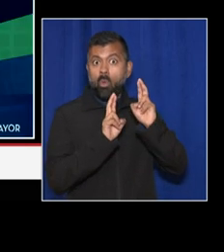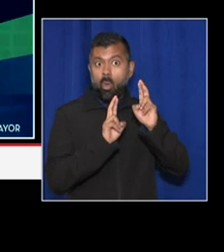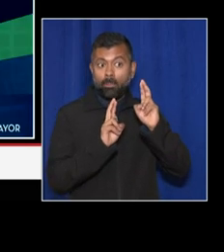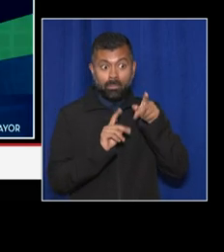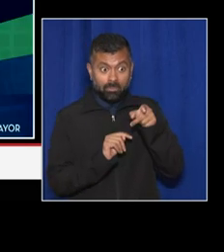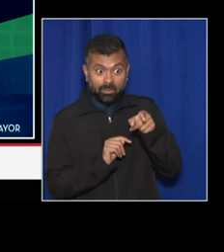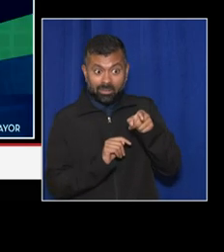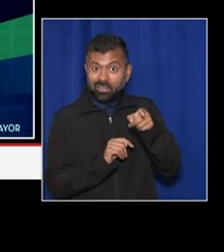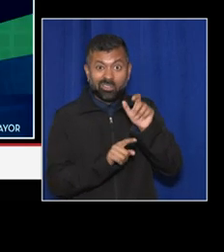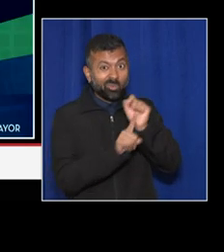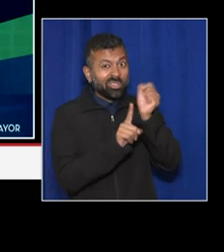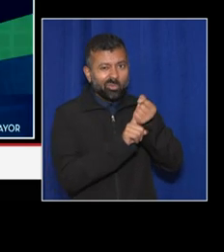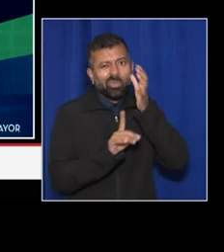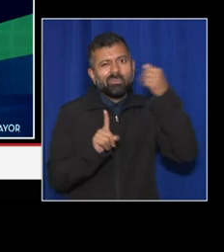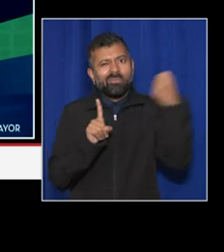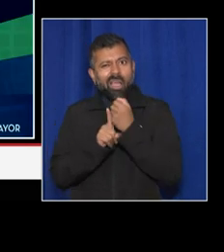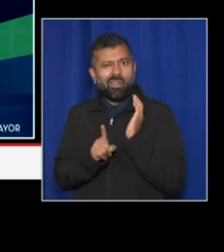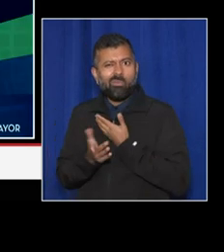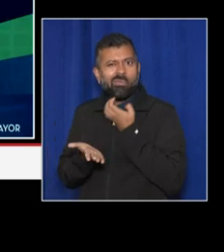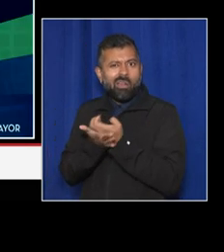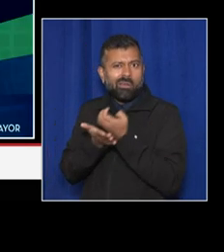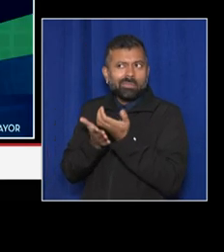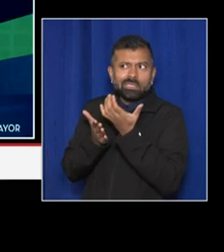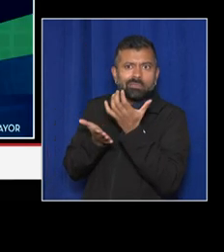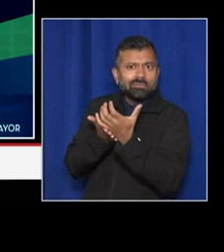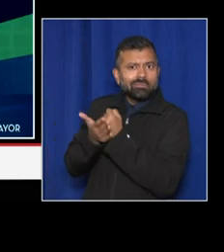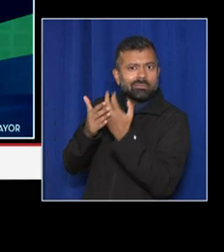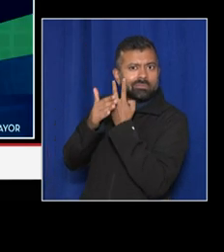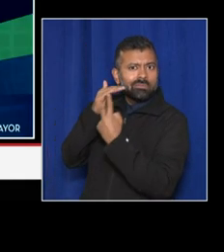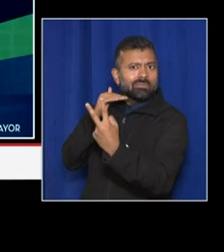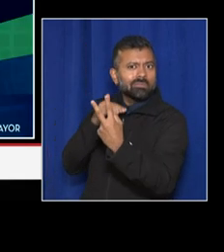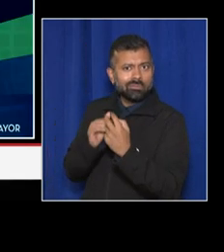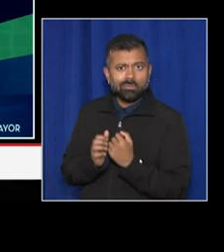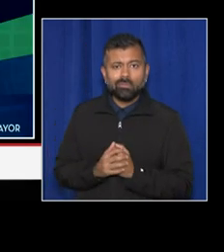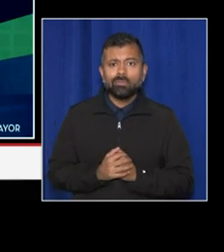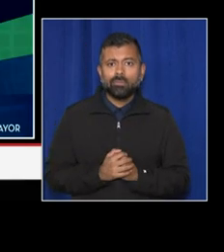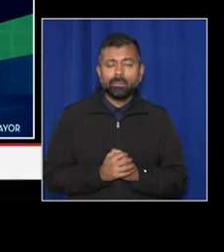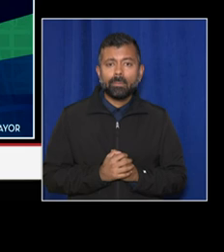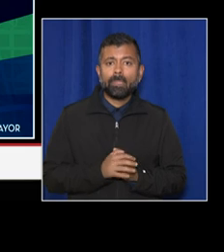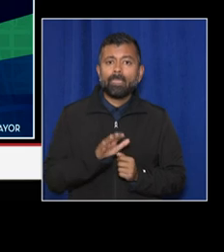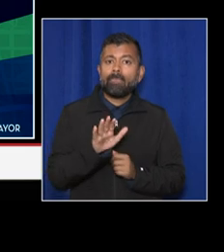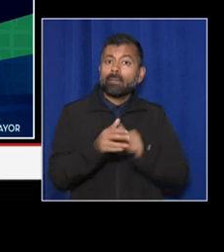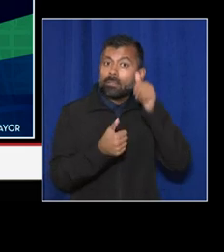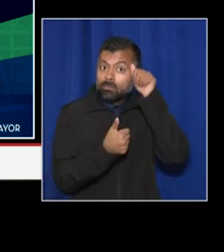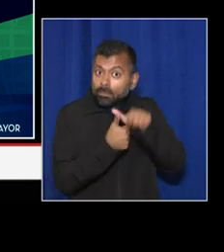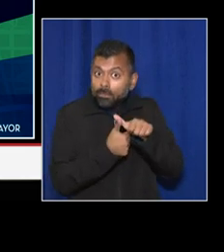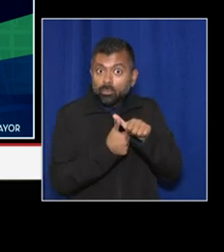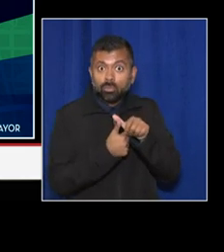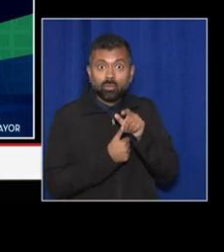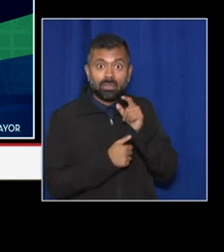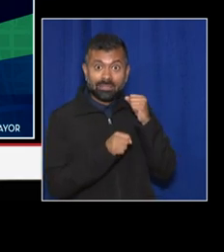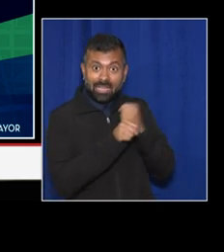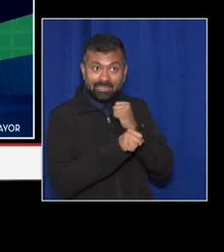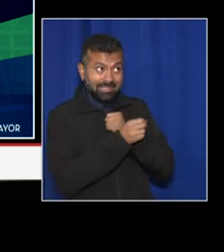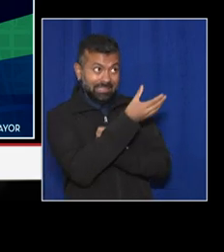estimate. Estimate, keep in mind, that's 4 years in one case from